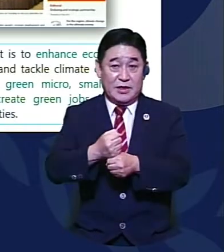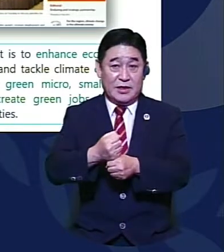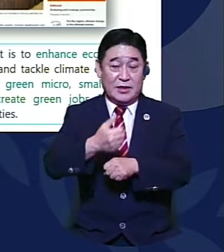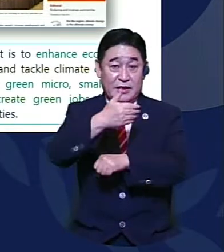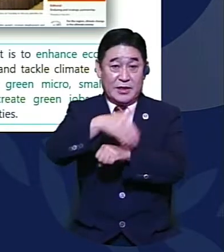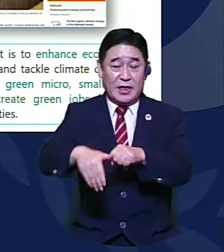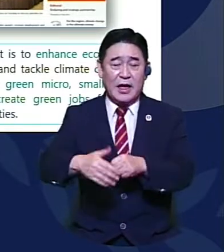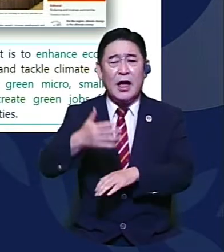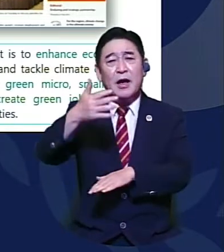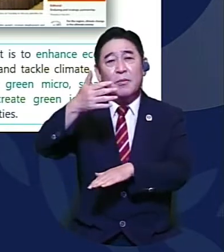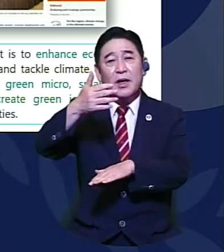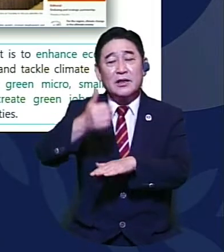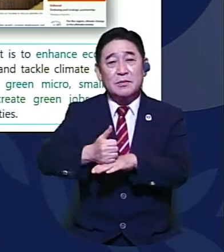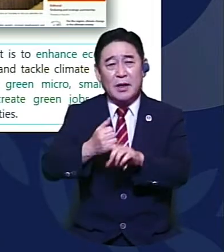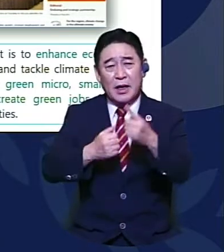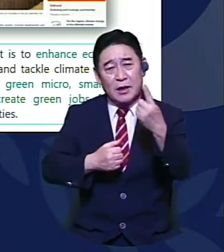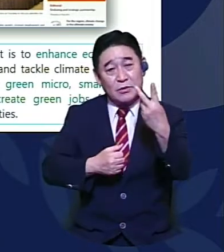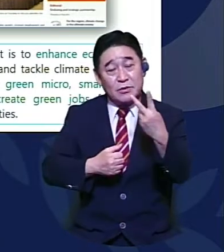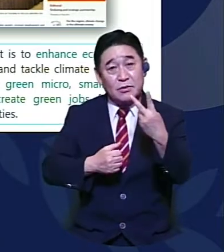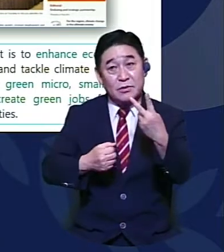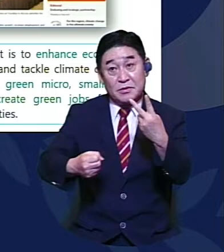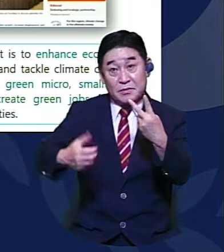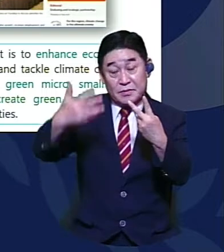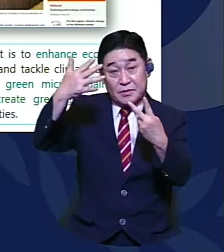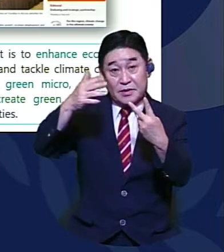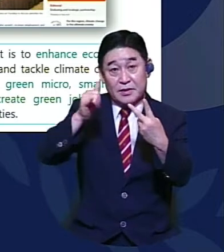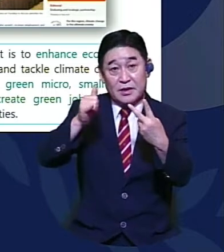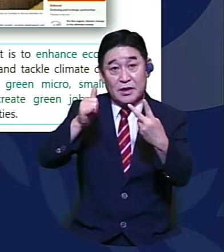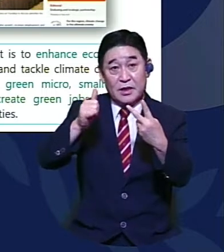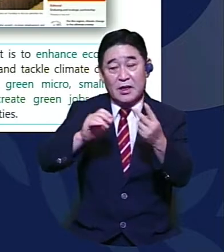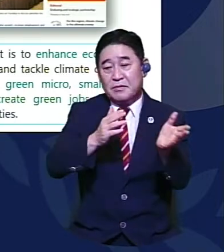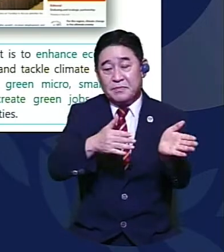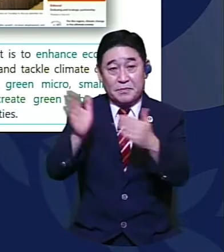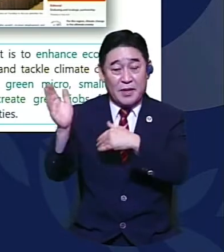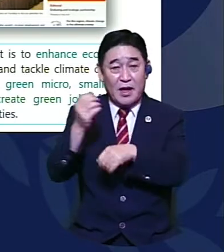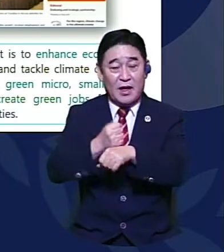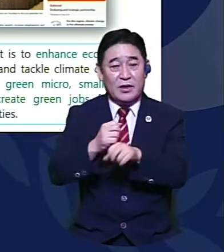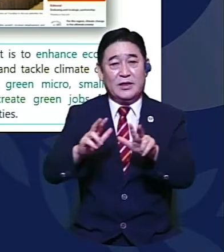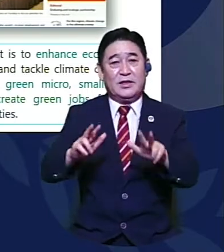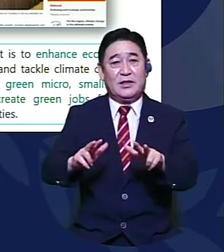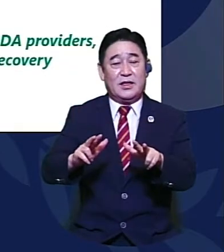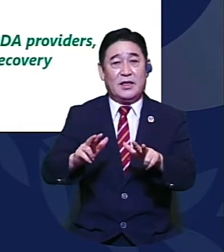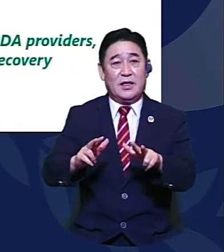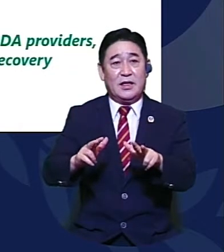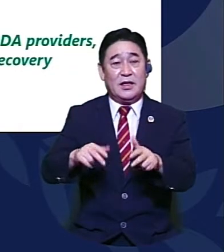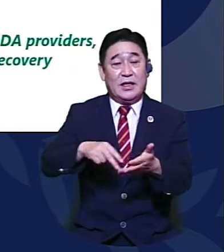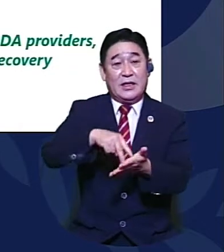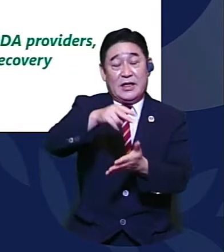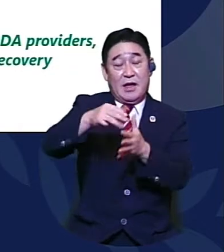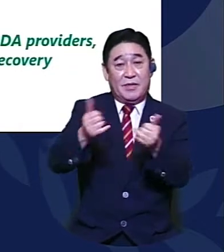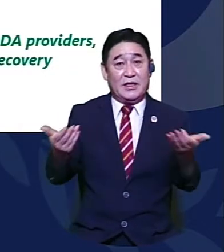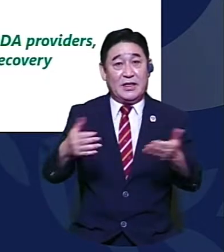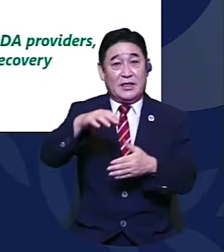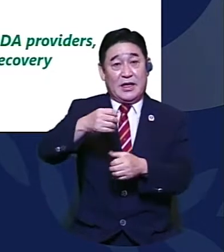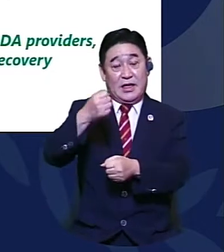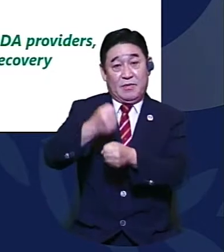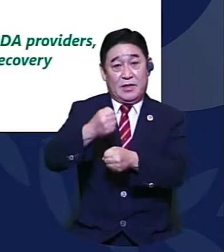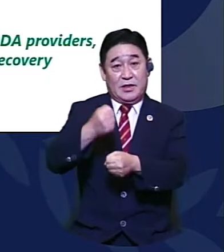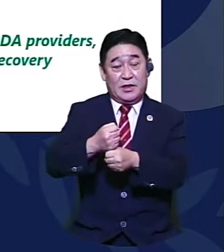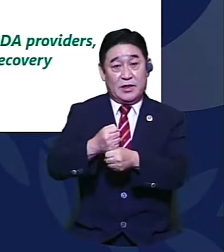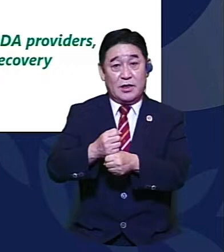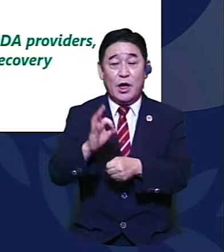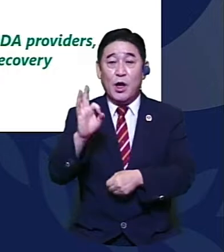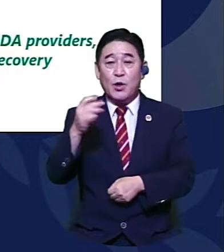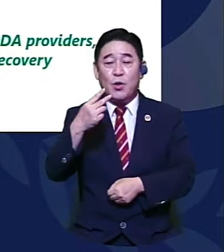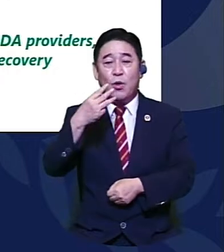1 or 2 slides, but we have an interesting proposal to work with refugees on green job creation in Jordan. And my final slide